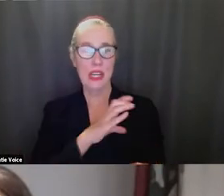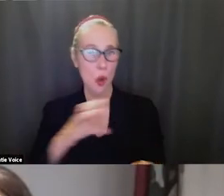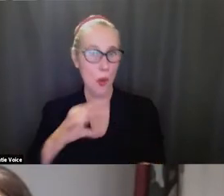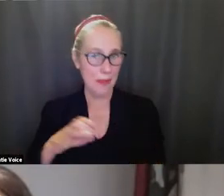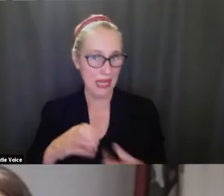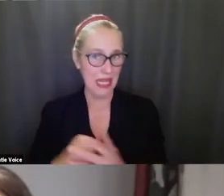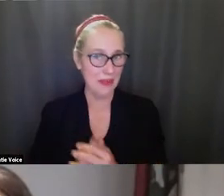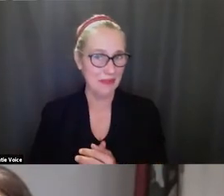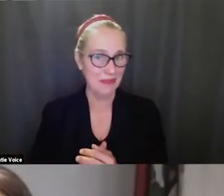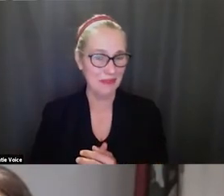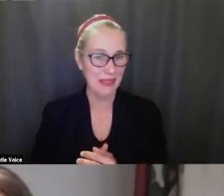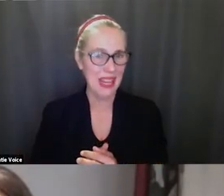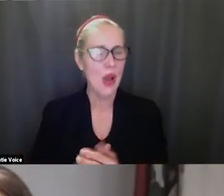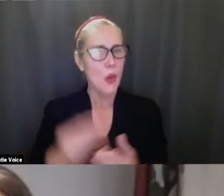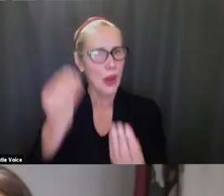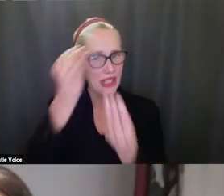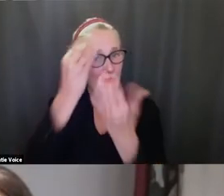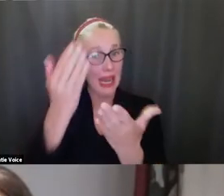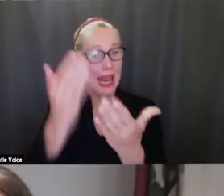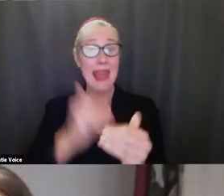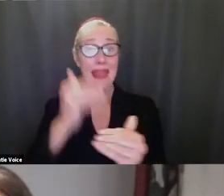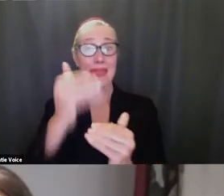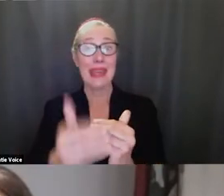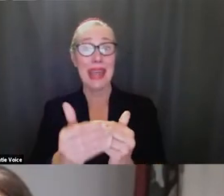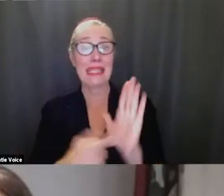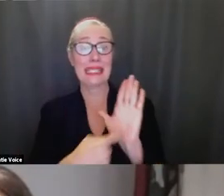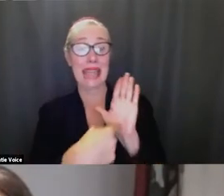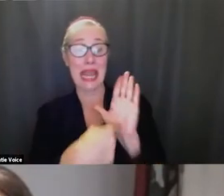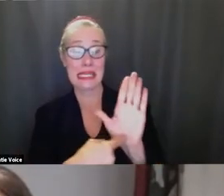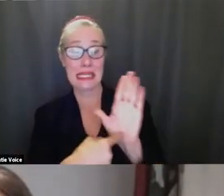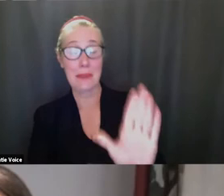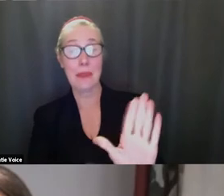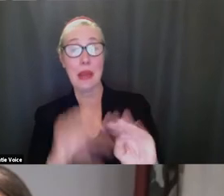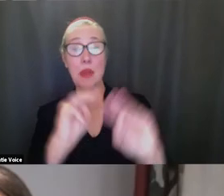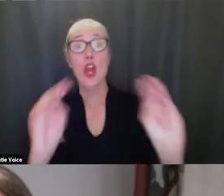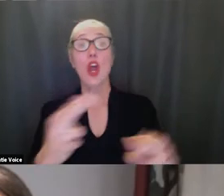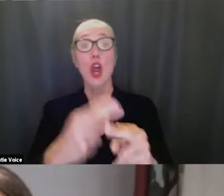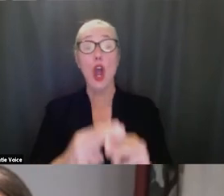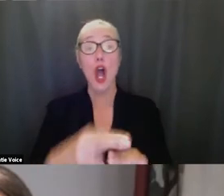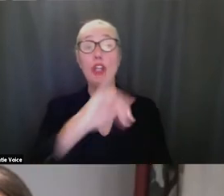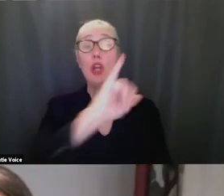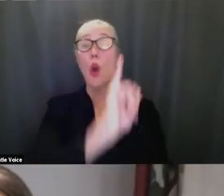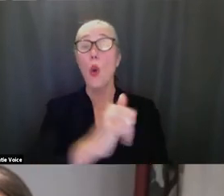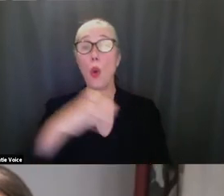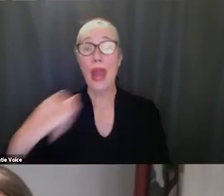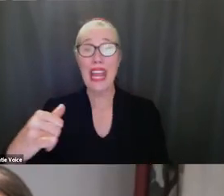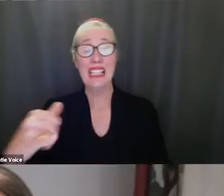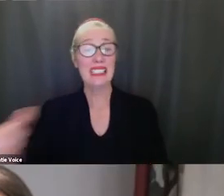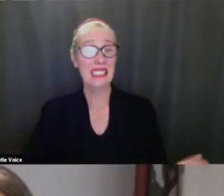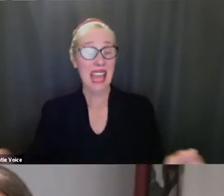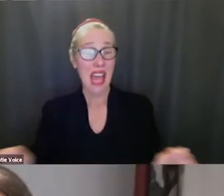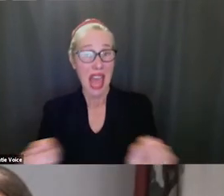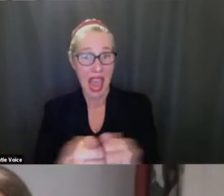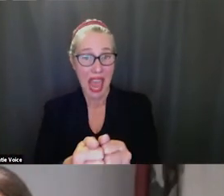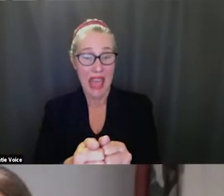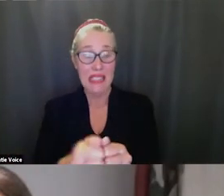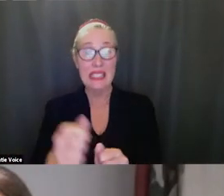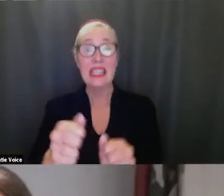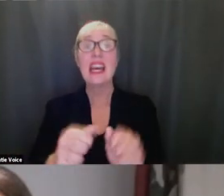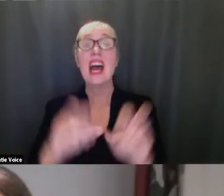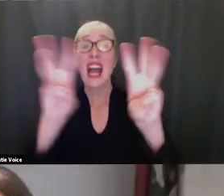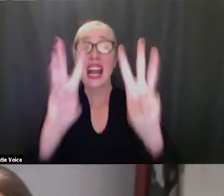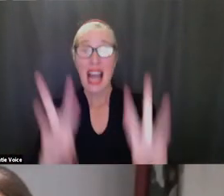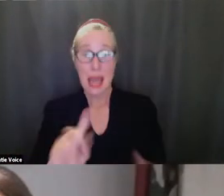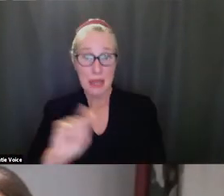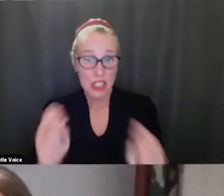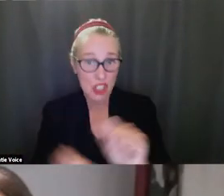up about the next major exhibit at the museum is called wales and climate change and part of the exhibit will be